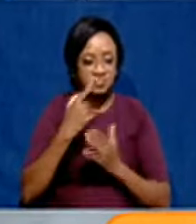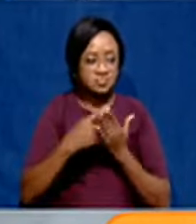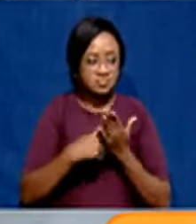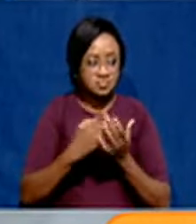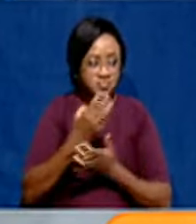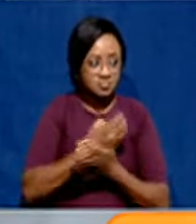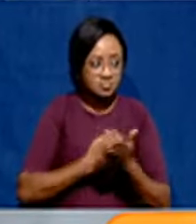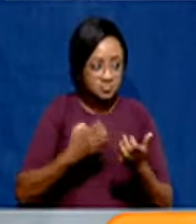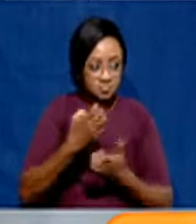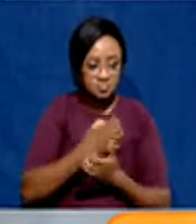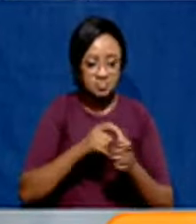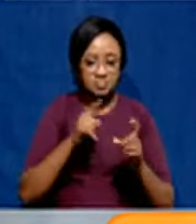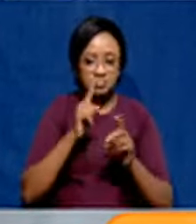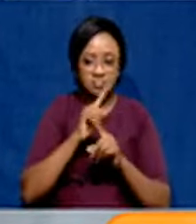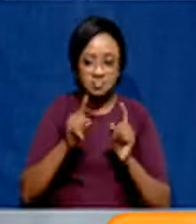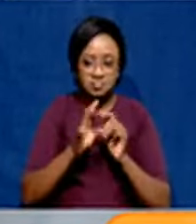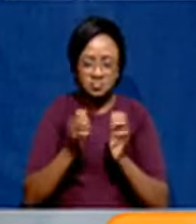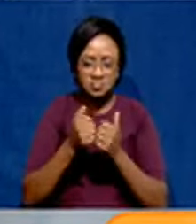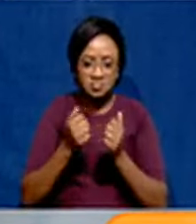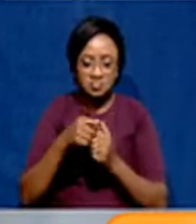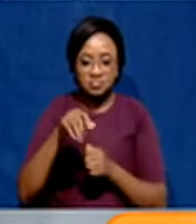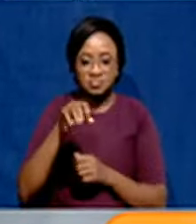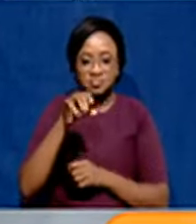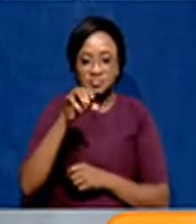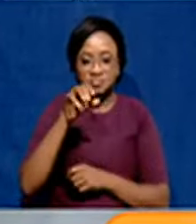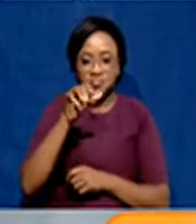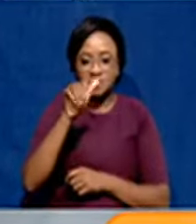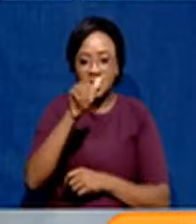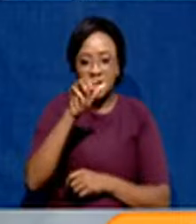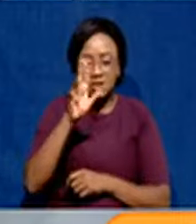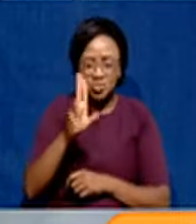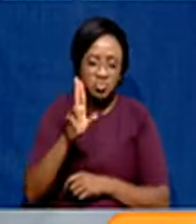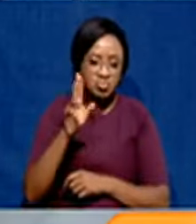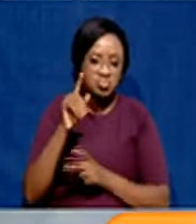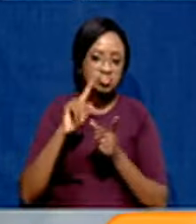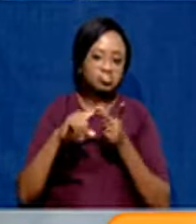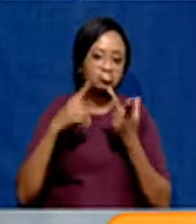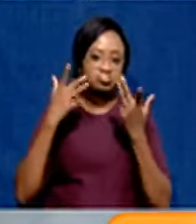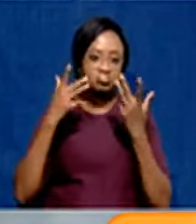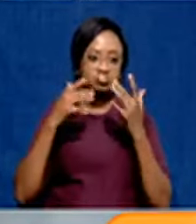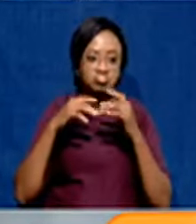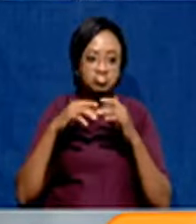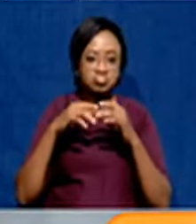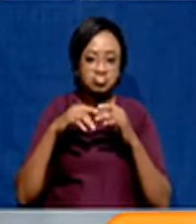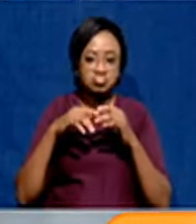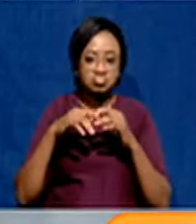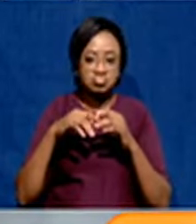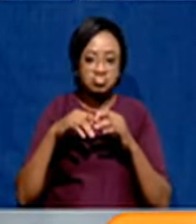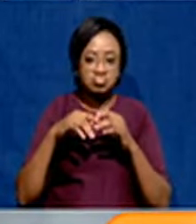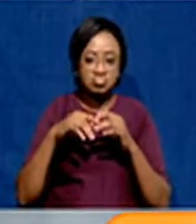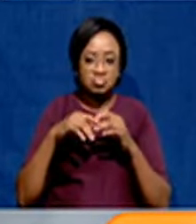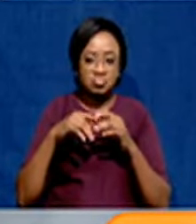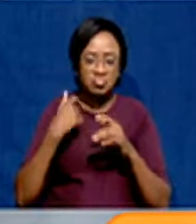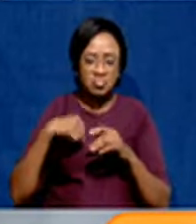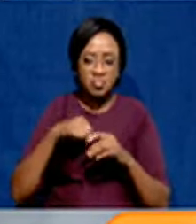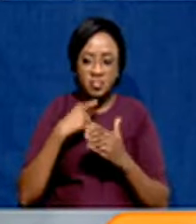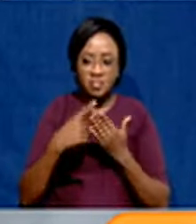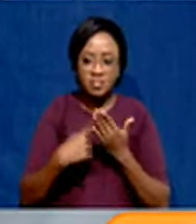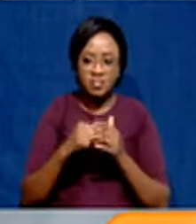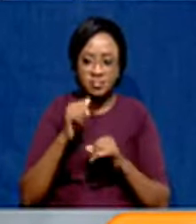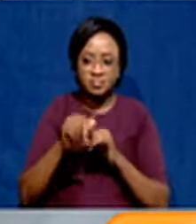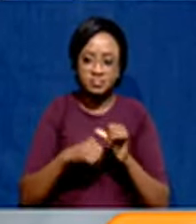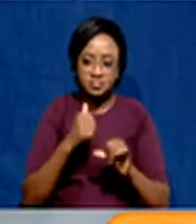that's happening with the AU Commission and the campaign there, let's talk about, a